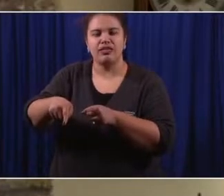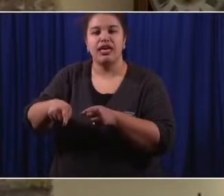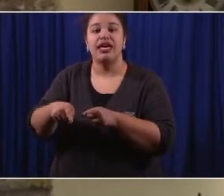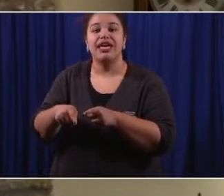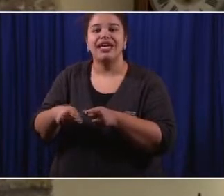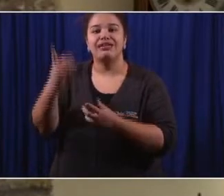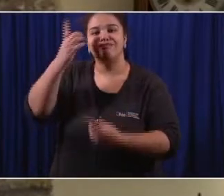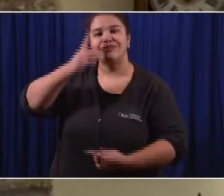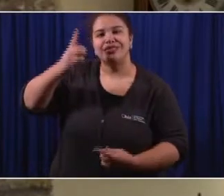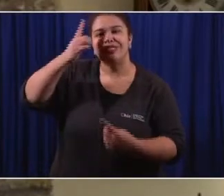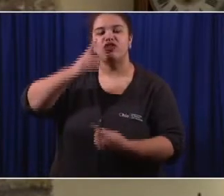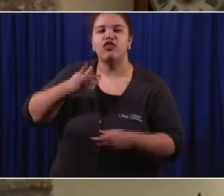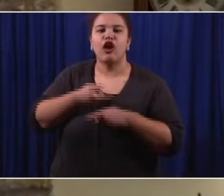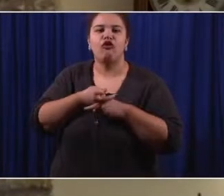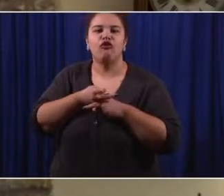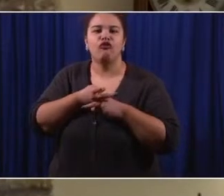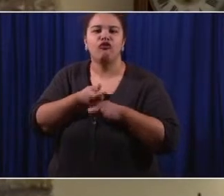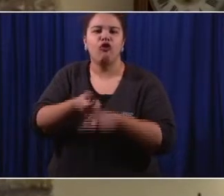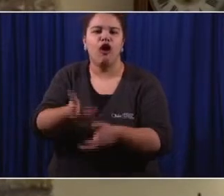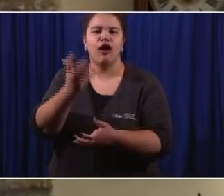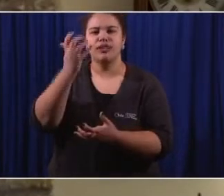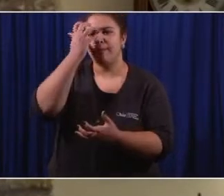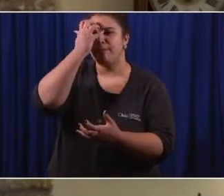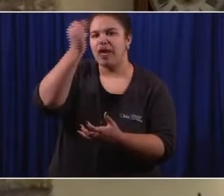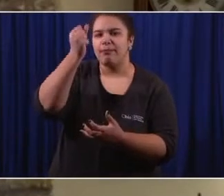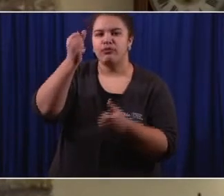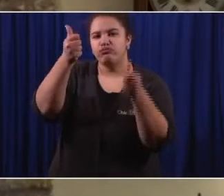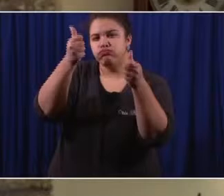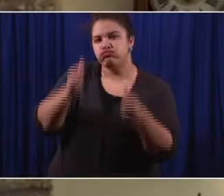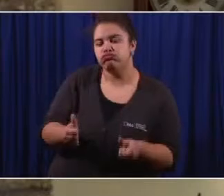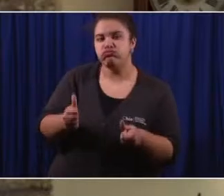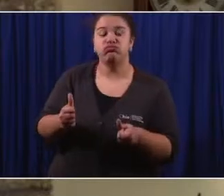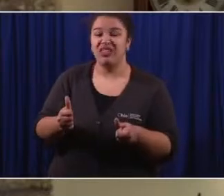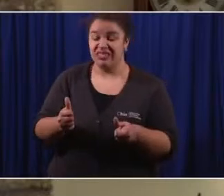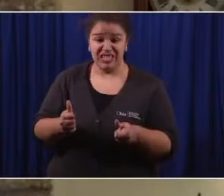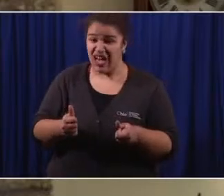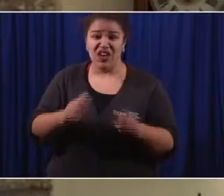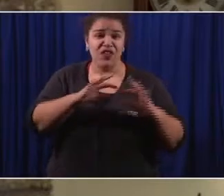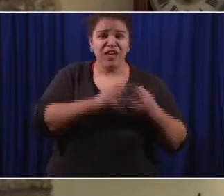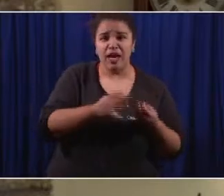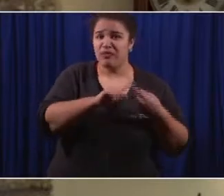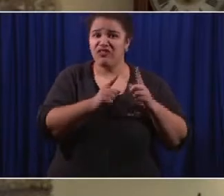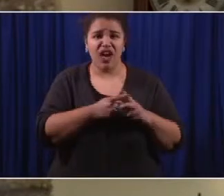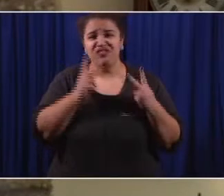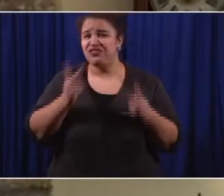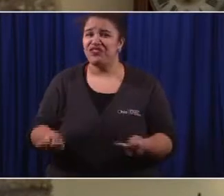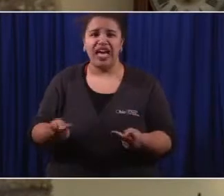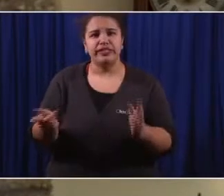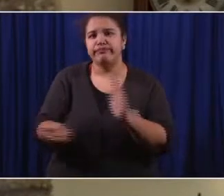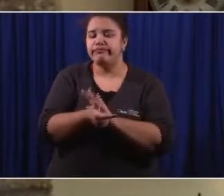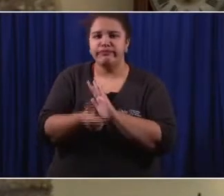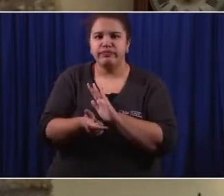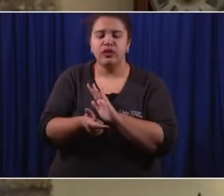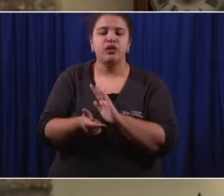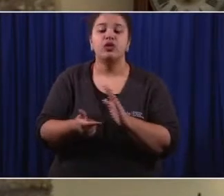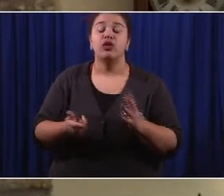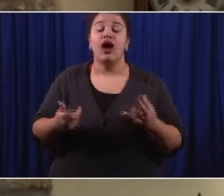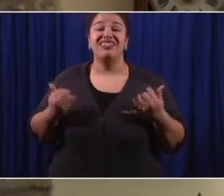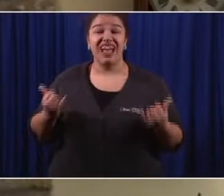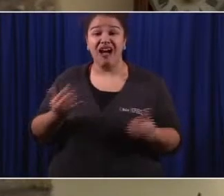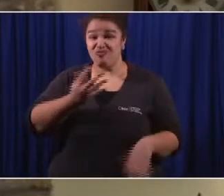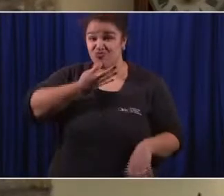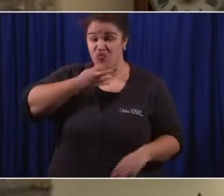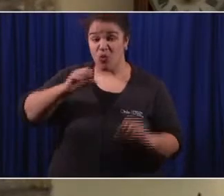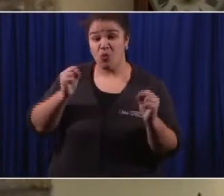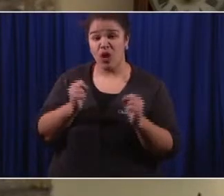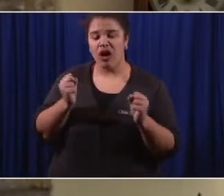talking about today with the ventilation systems and whatnot, moving toward winter, how do you preserve those kinds of visitation and whatnot